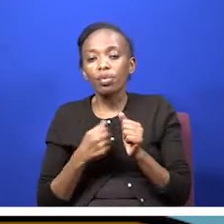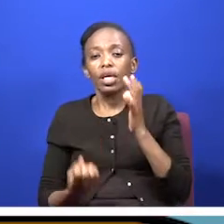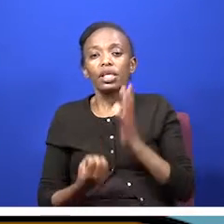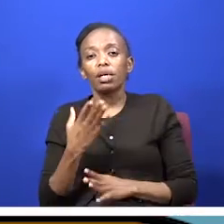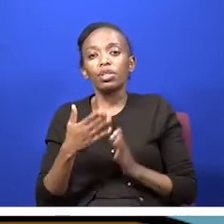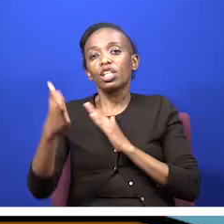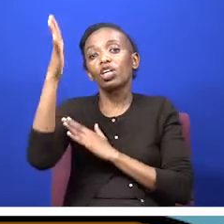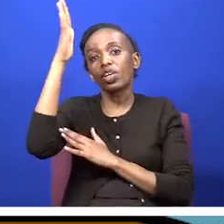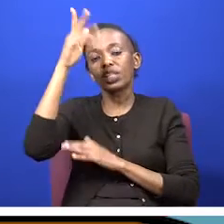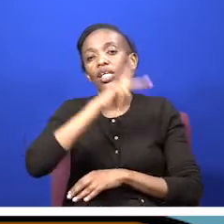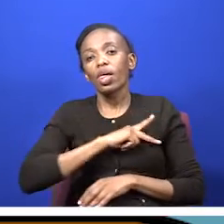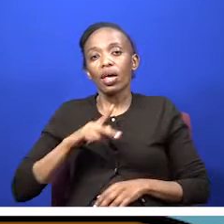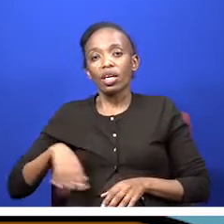with me?